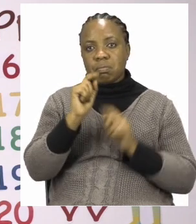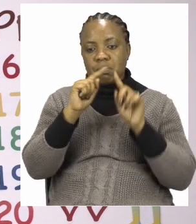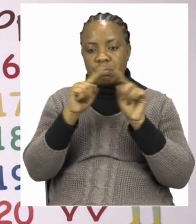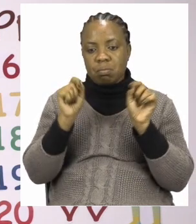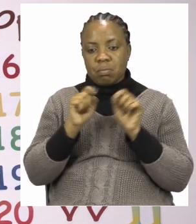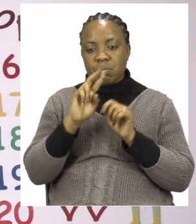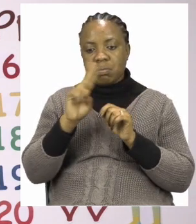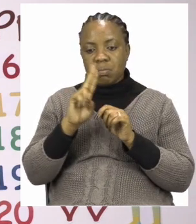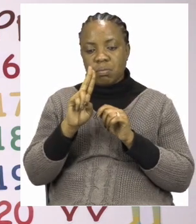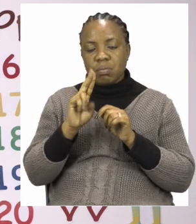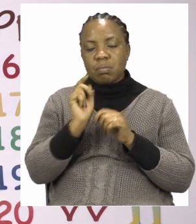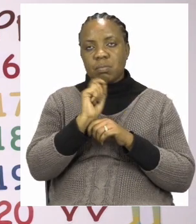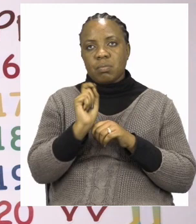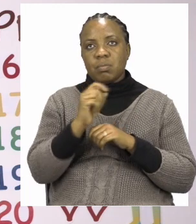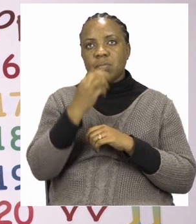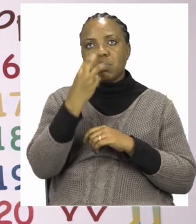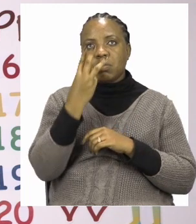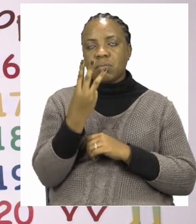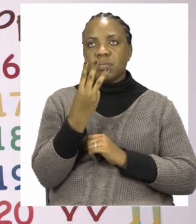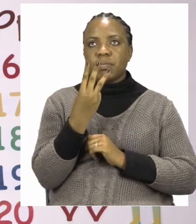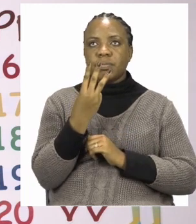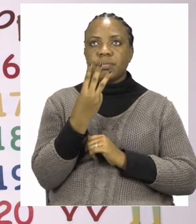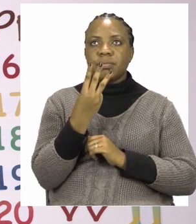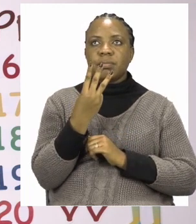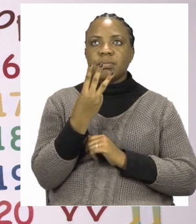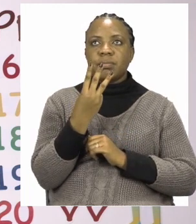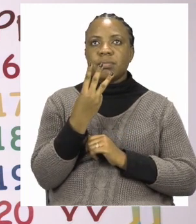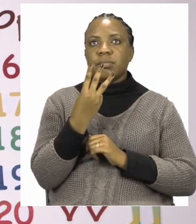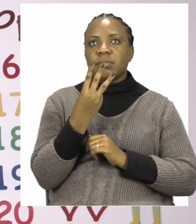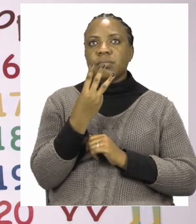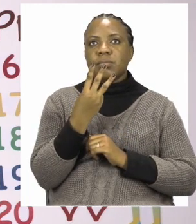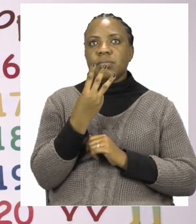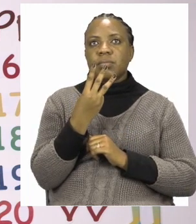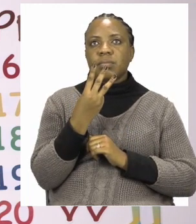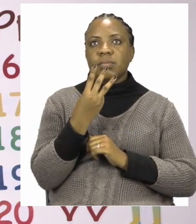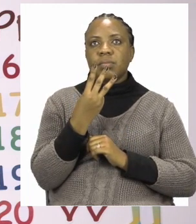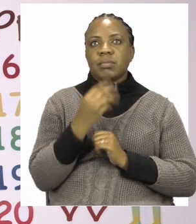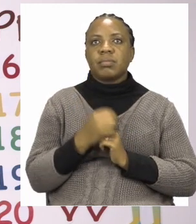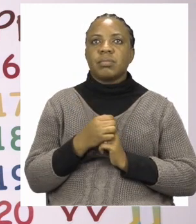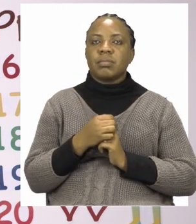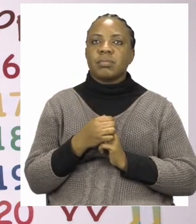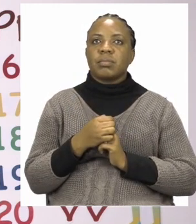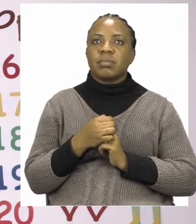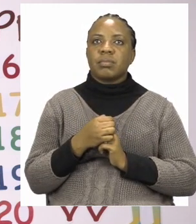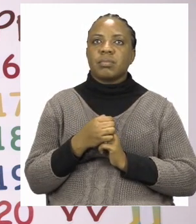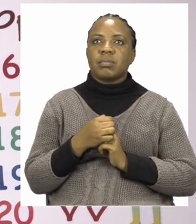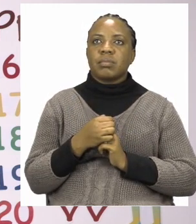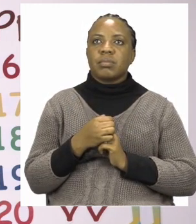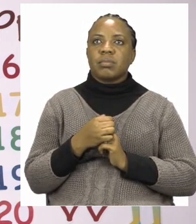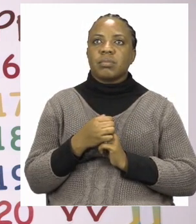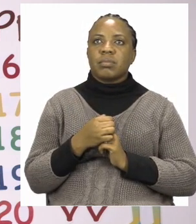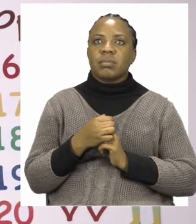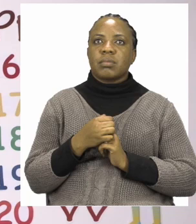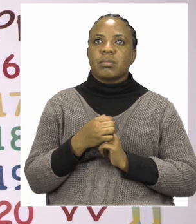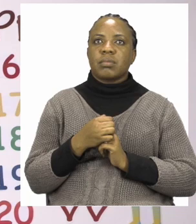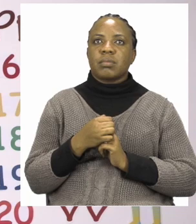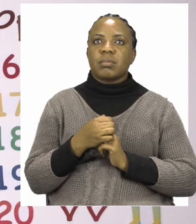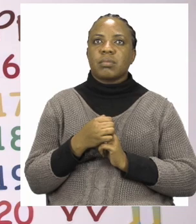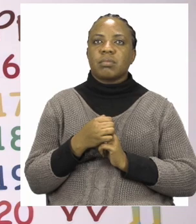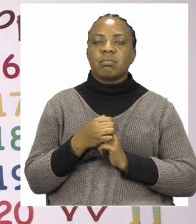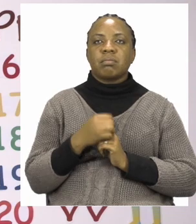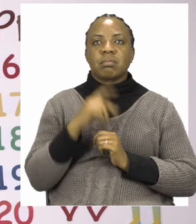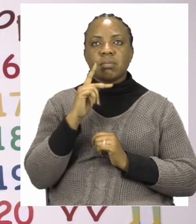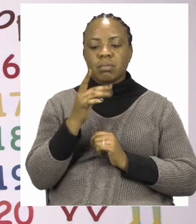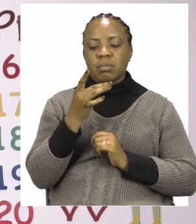the 100 we're going to put there. So we have 300. The next one we're going to remove is